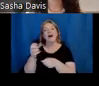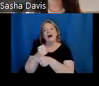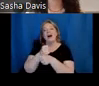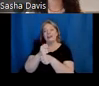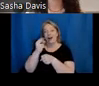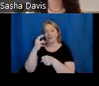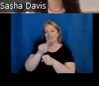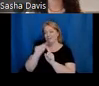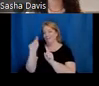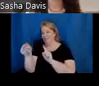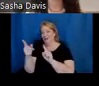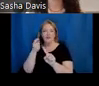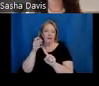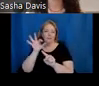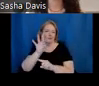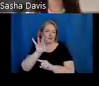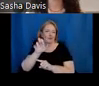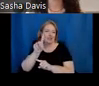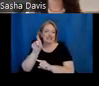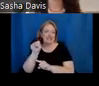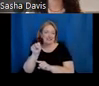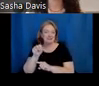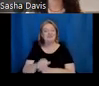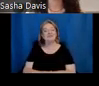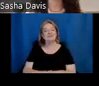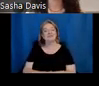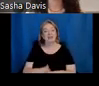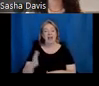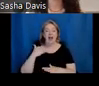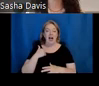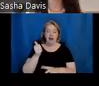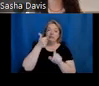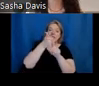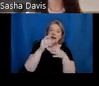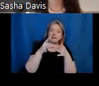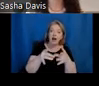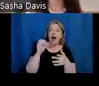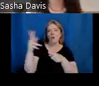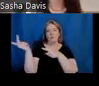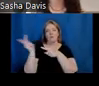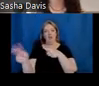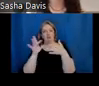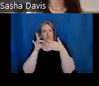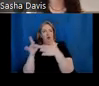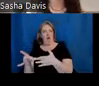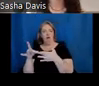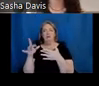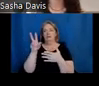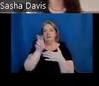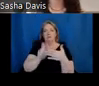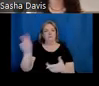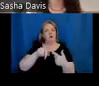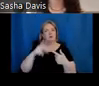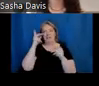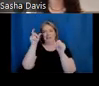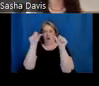Friends series. Self-guided or professionally guided tours of architecture in the village are plentiful, and you really only need to search